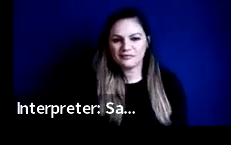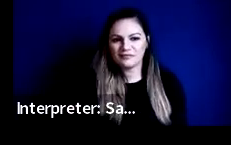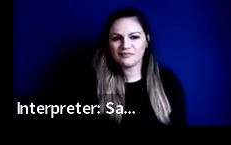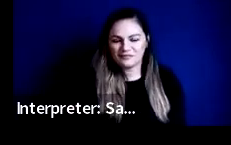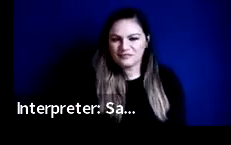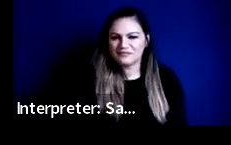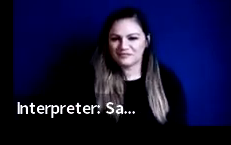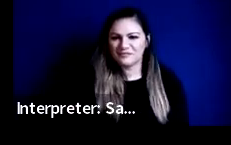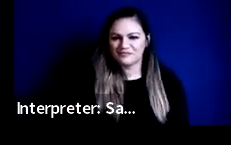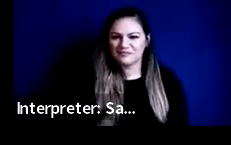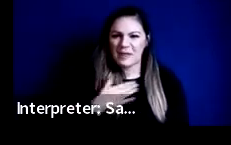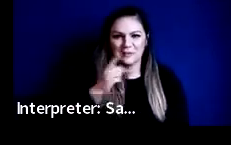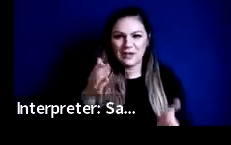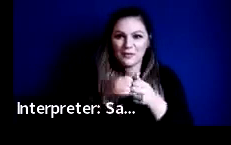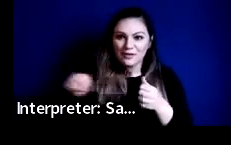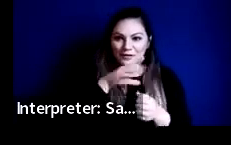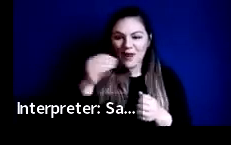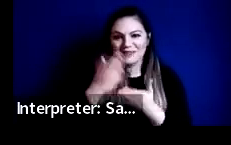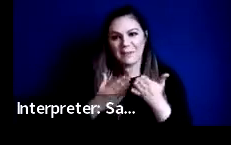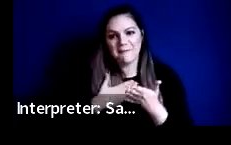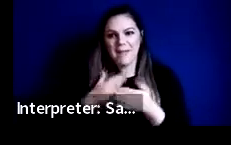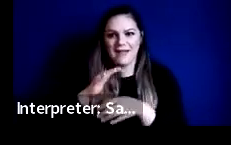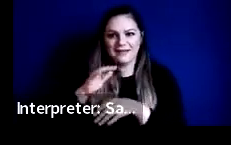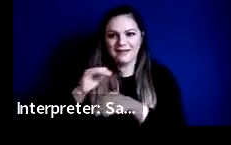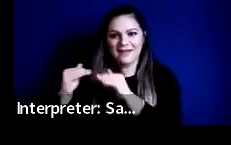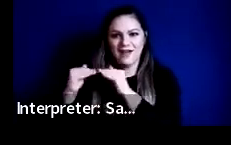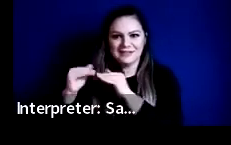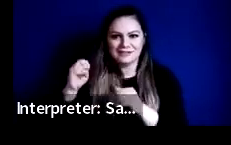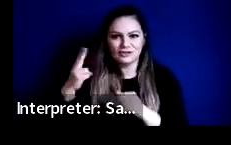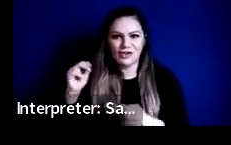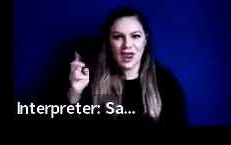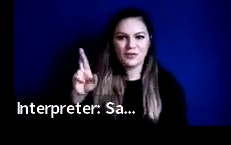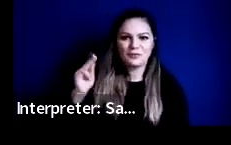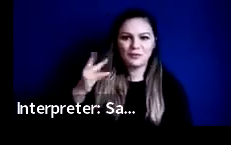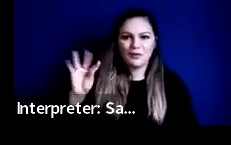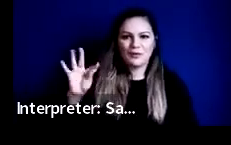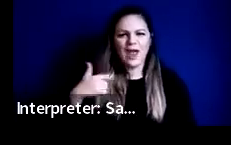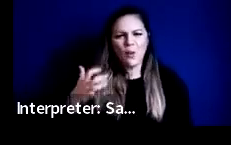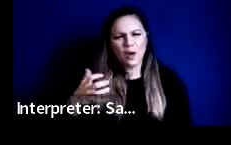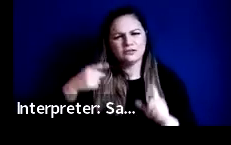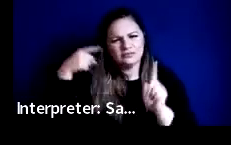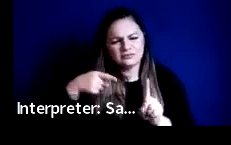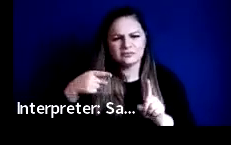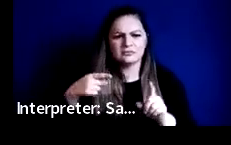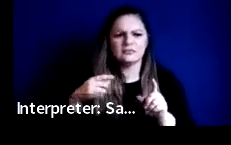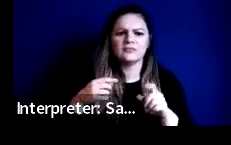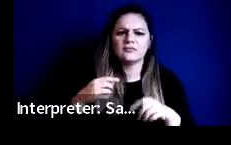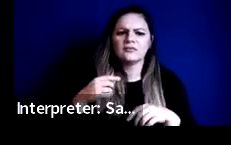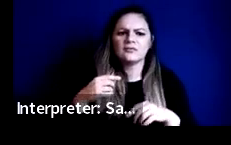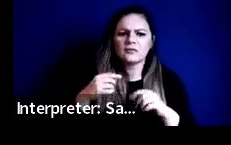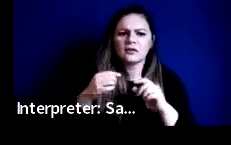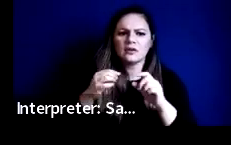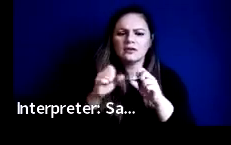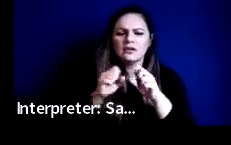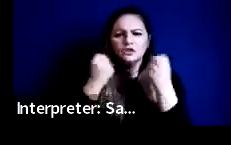colleagues today to spend some time talking about the social determinants of health, the social determinants of opioid